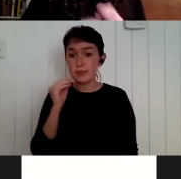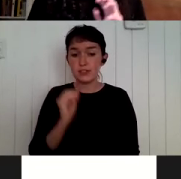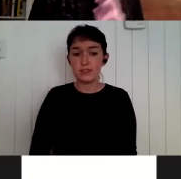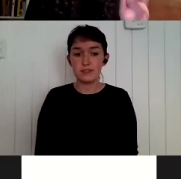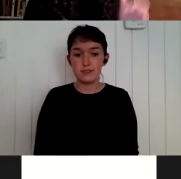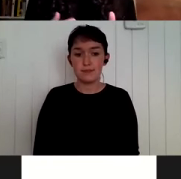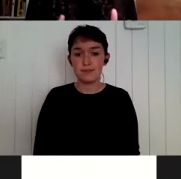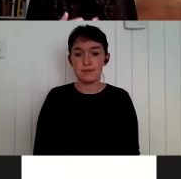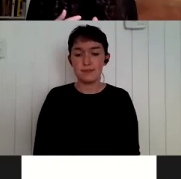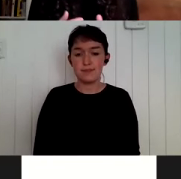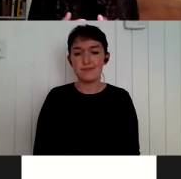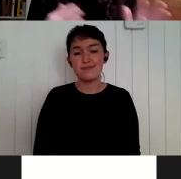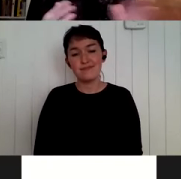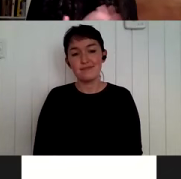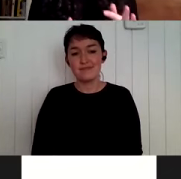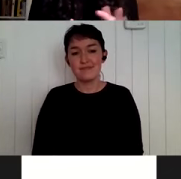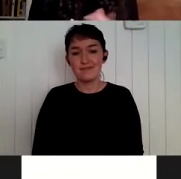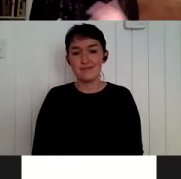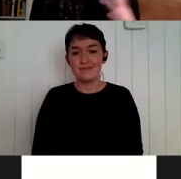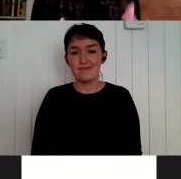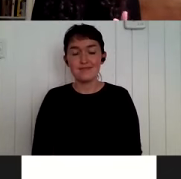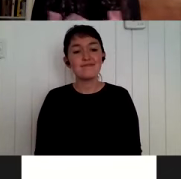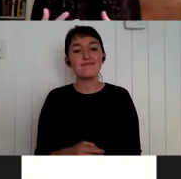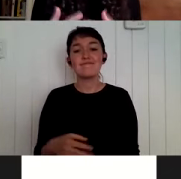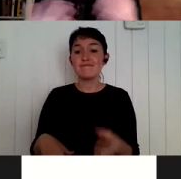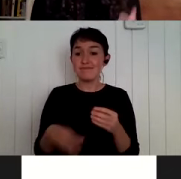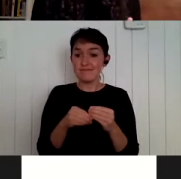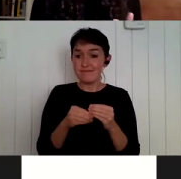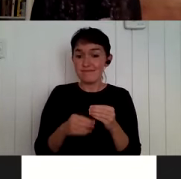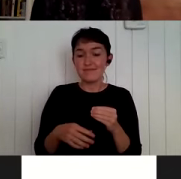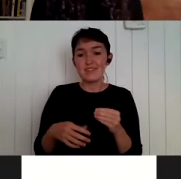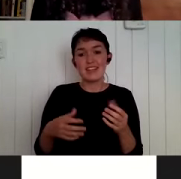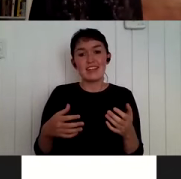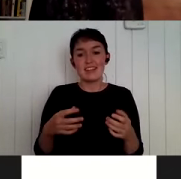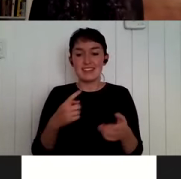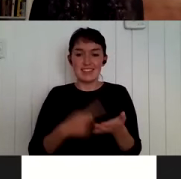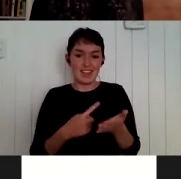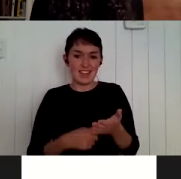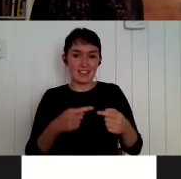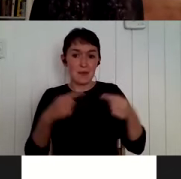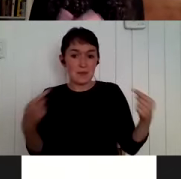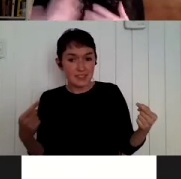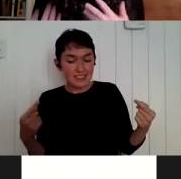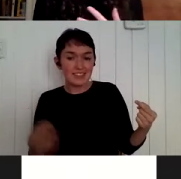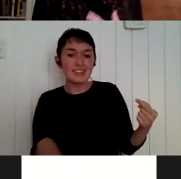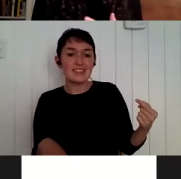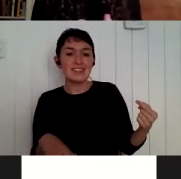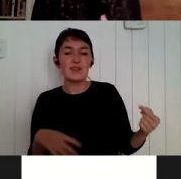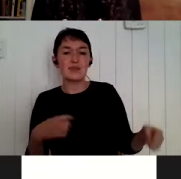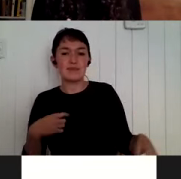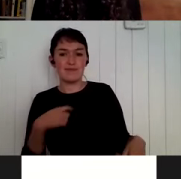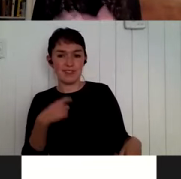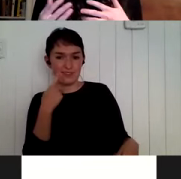And to sort of talk a little about the converse of what I've just been telling you about the benefits of sleep, I wanted to